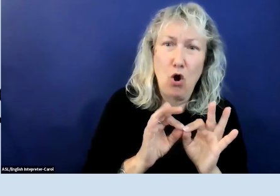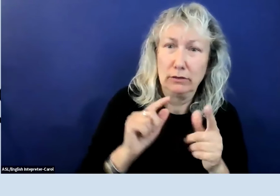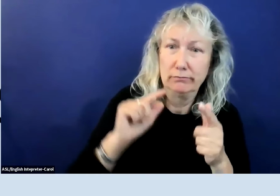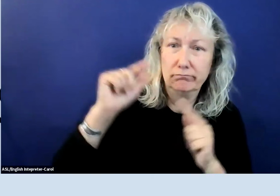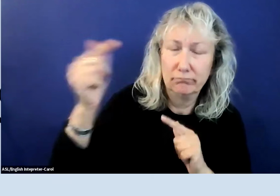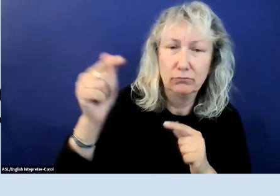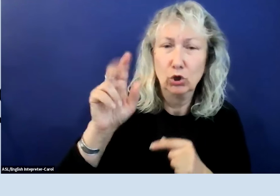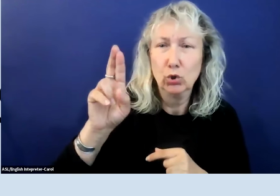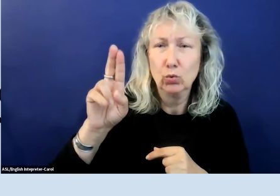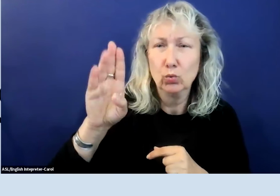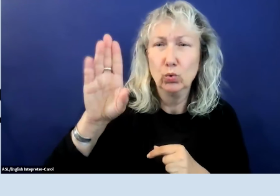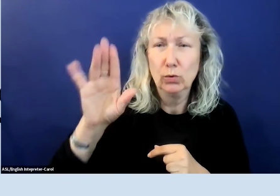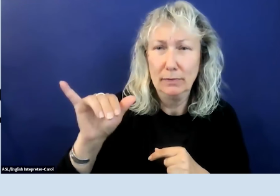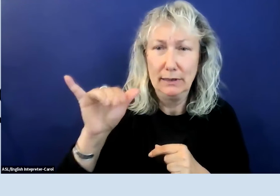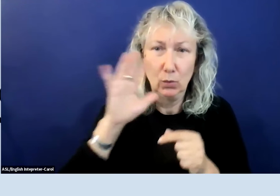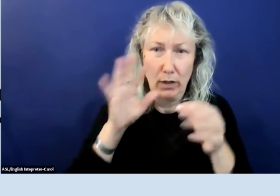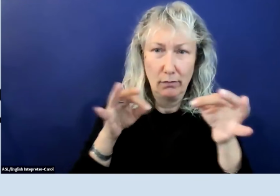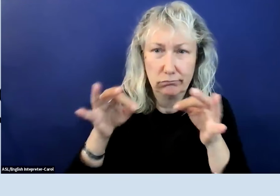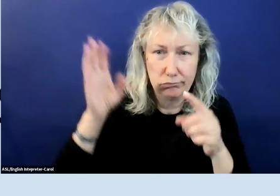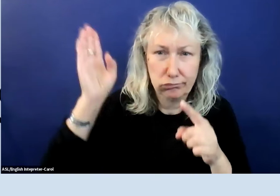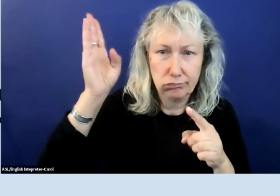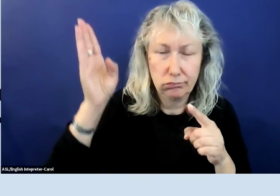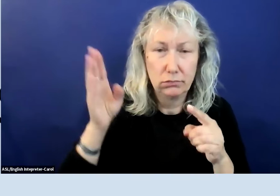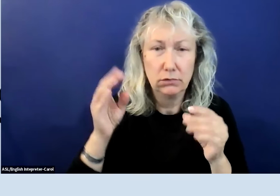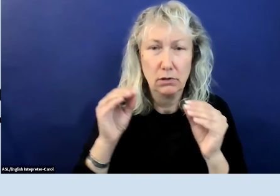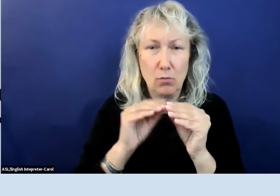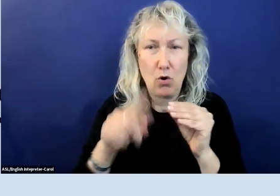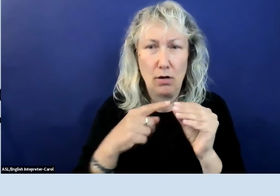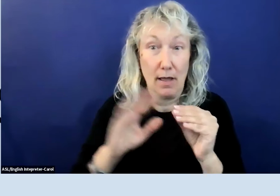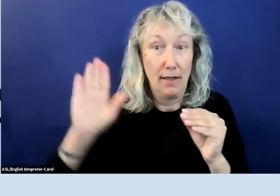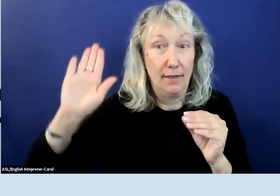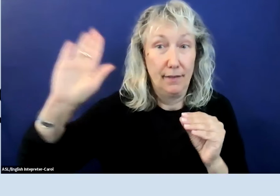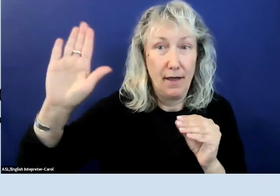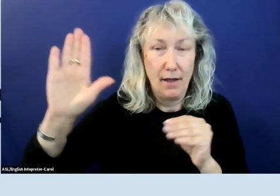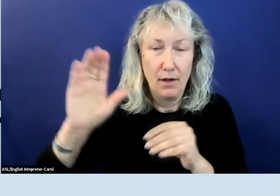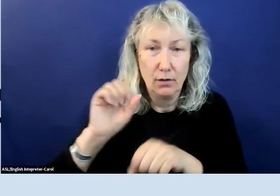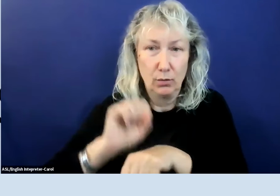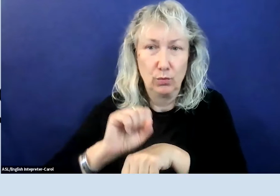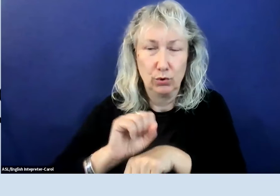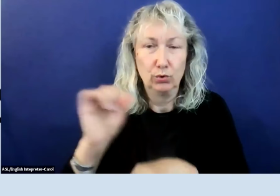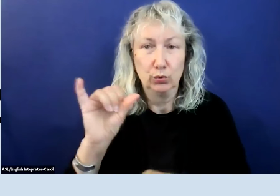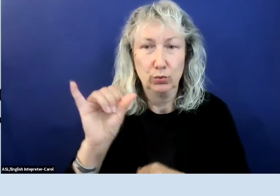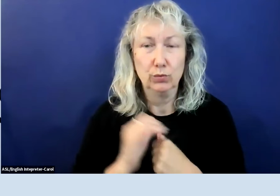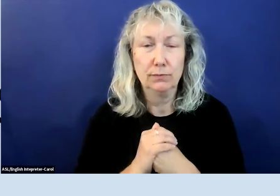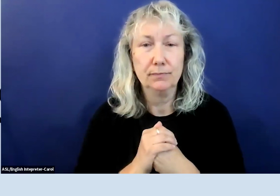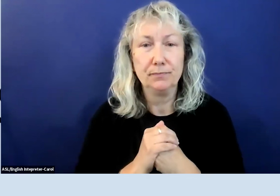amazing community-based organization, and will share more about their work.